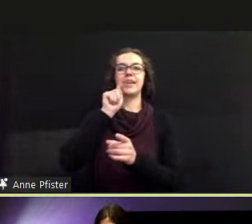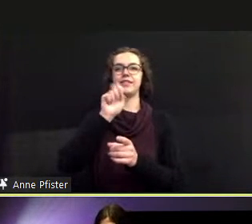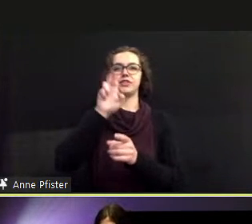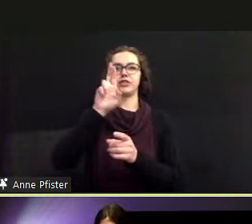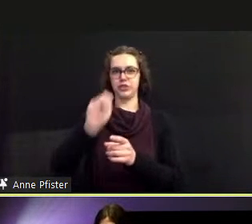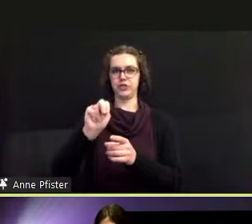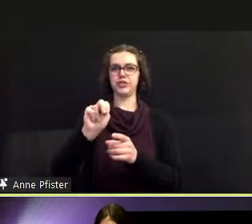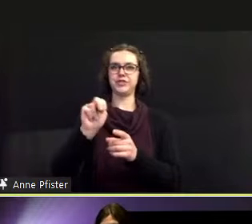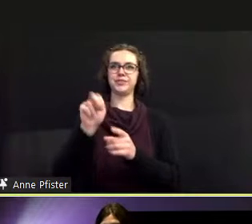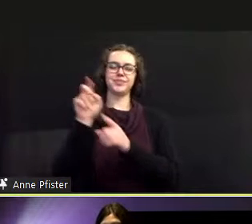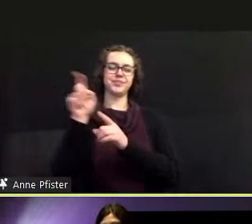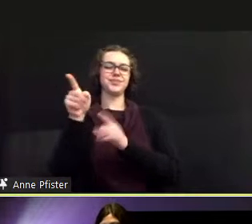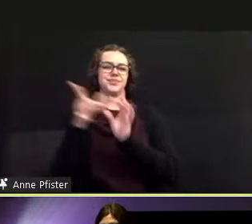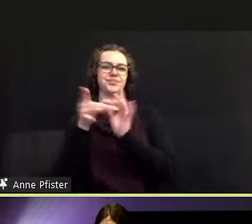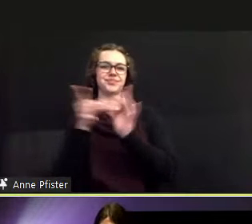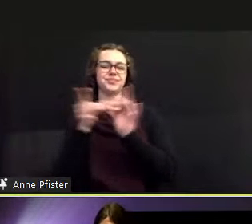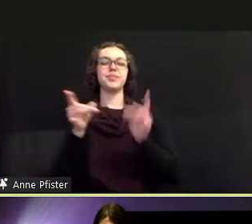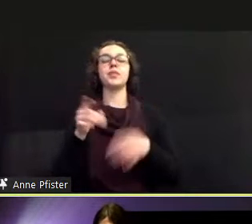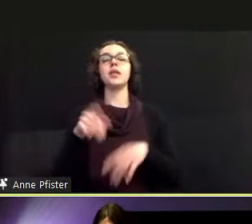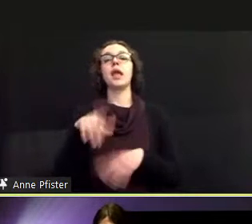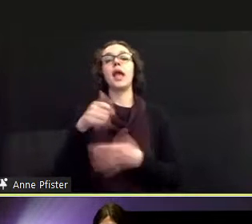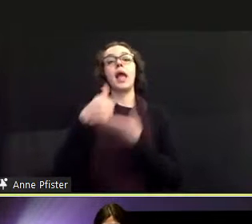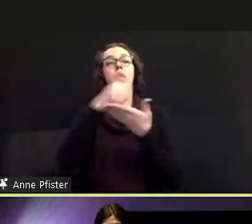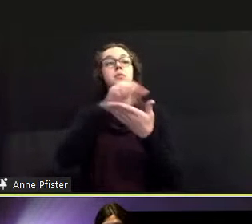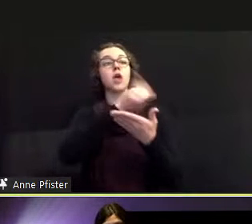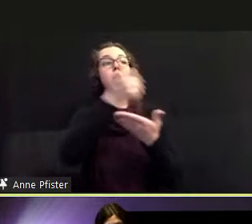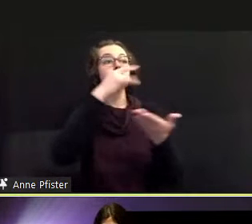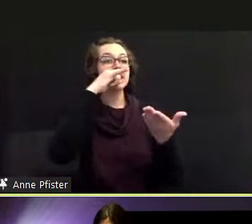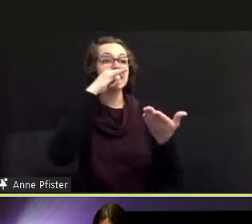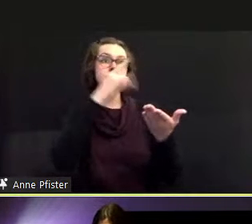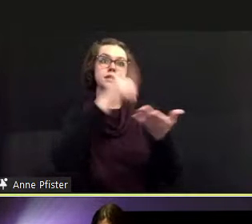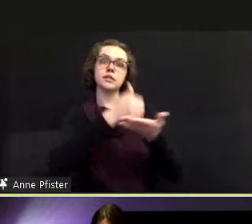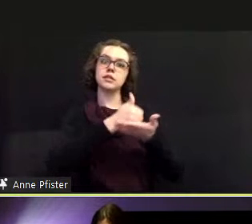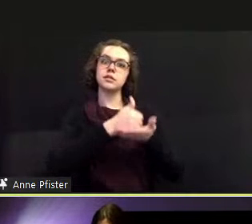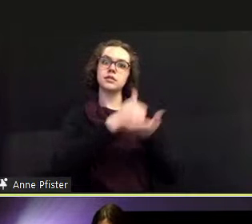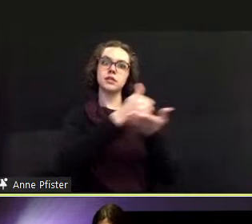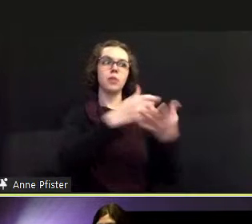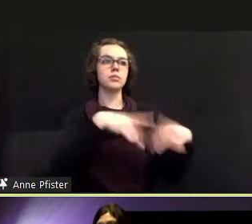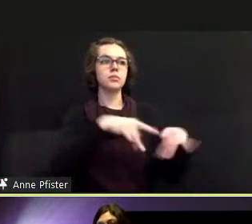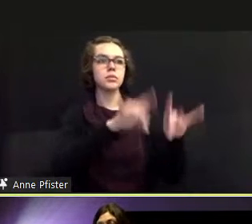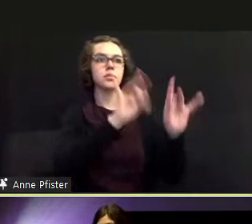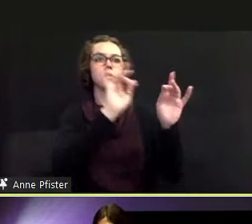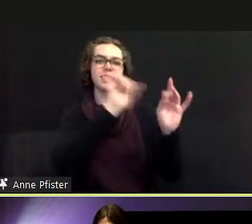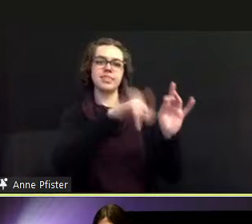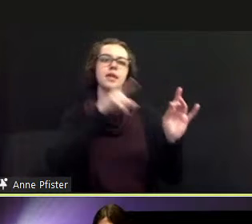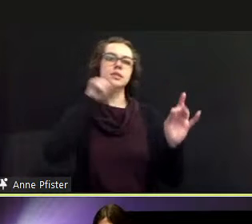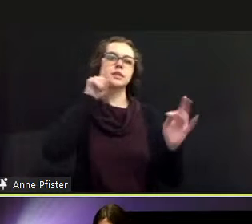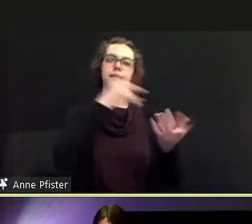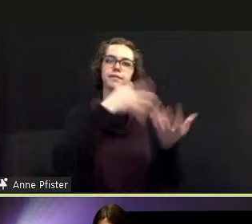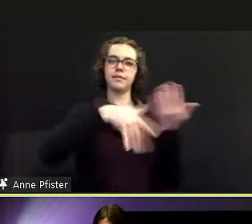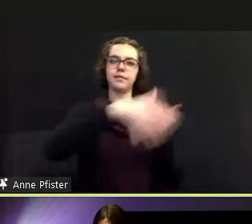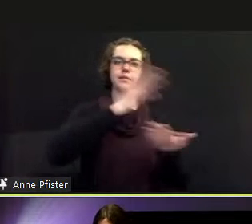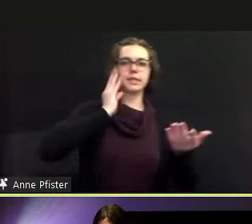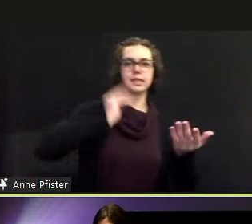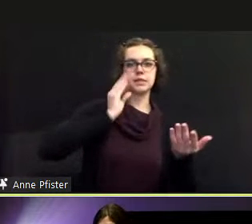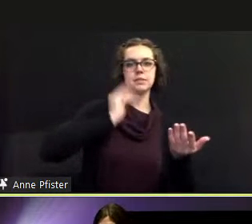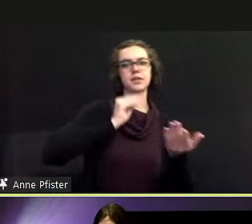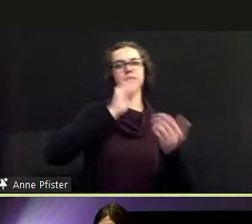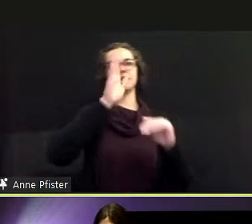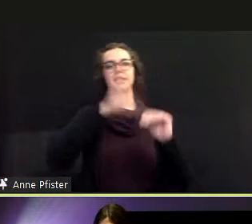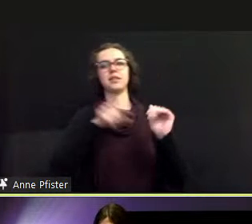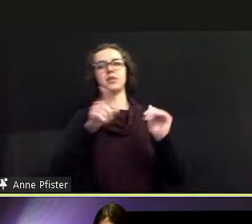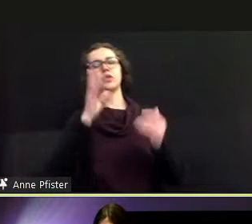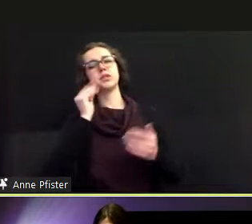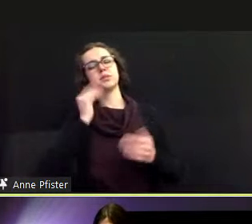sought to help deaf Maltese children have this experience at an earlier age than she was afforded. Sign language access for deaf children is indeed an